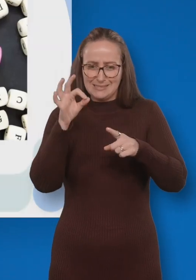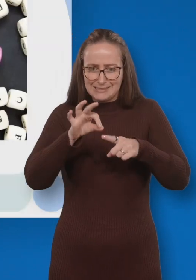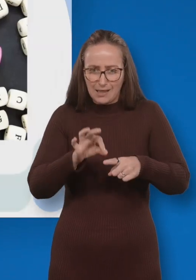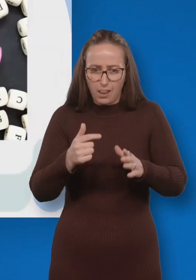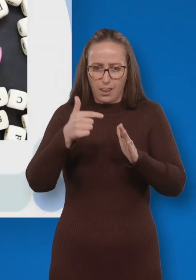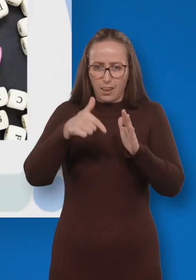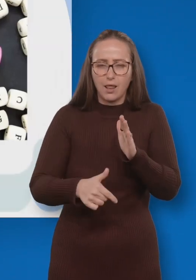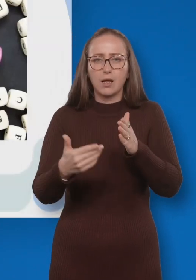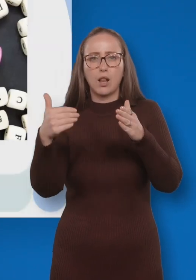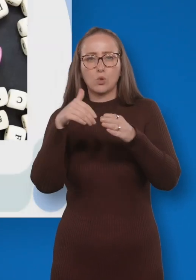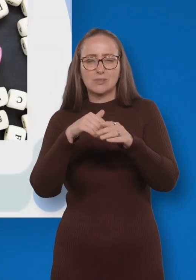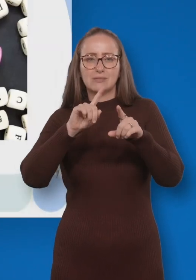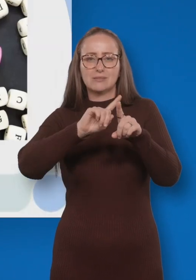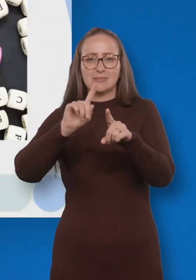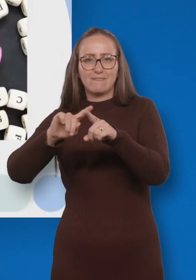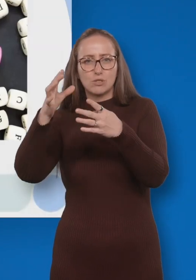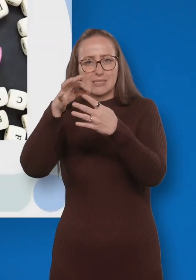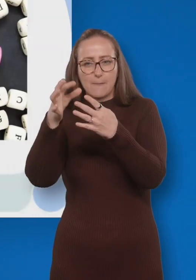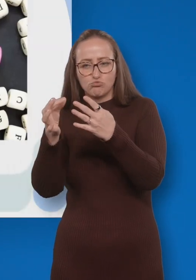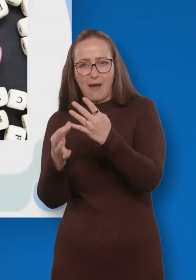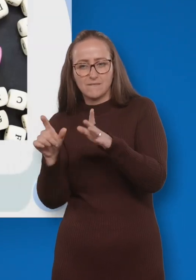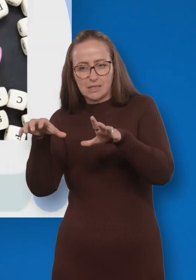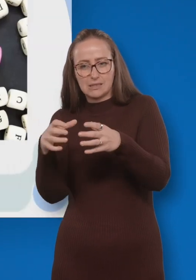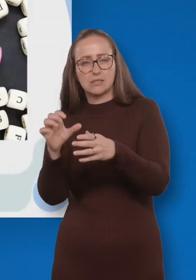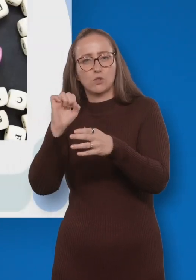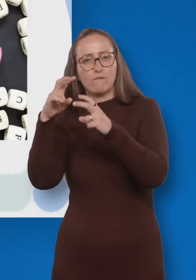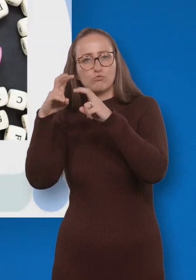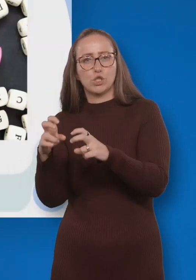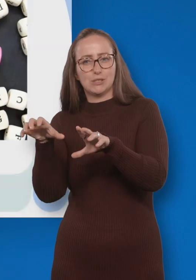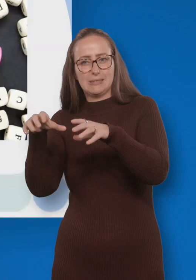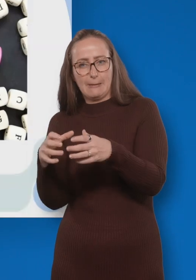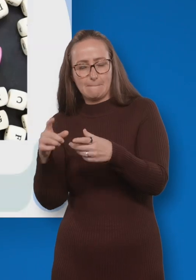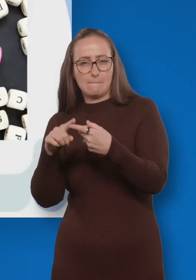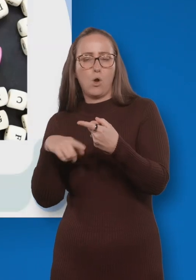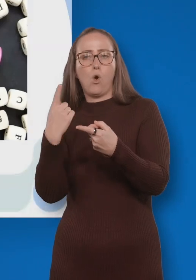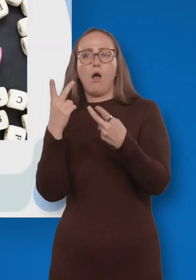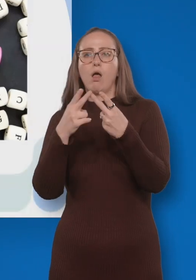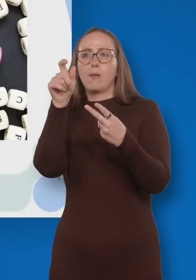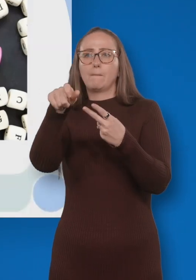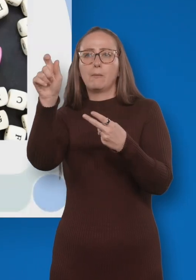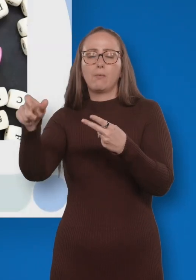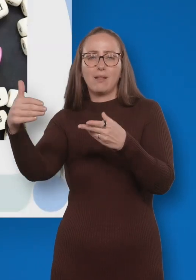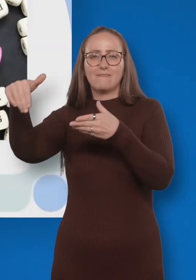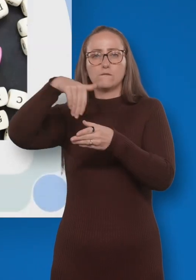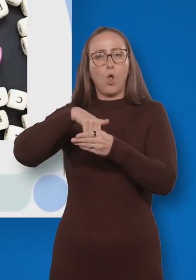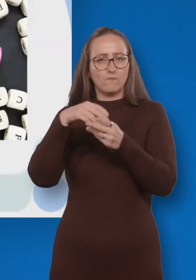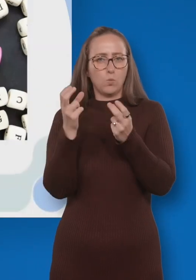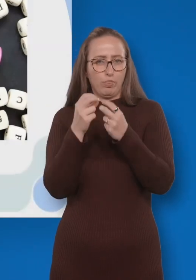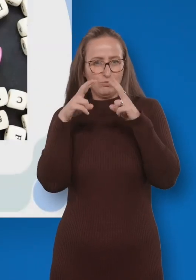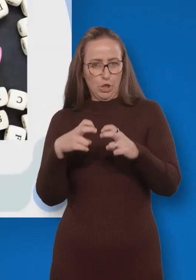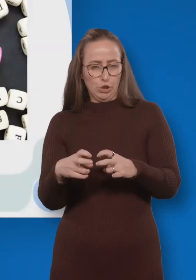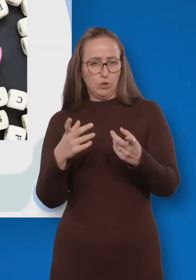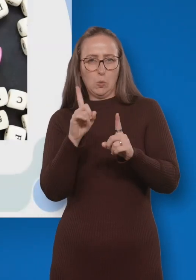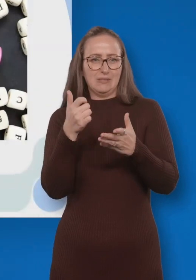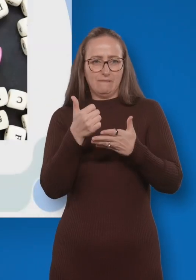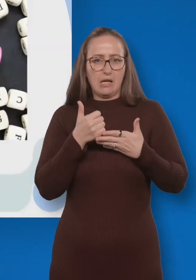around including demographics of the research team or others involved, engaged throughout the research? And do you have any advice